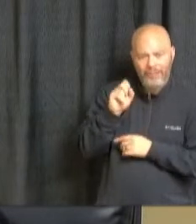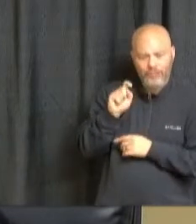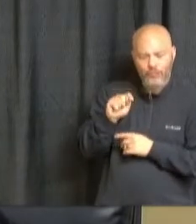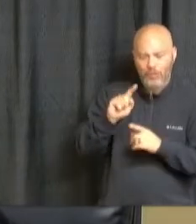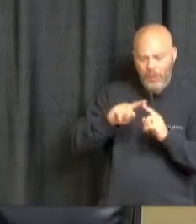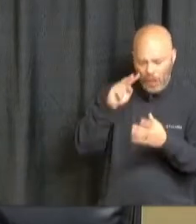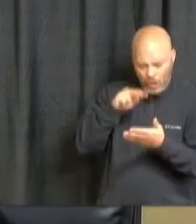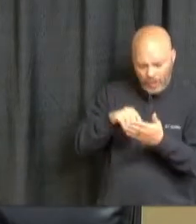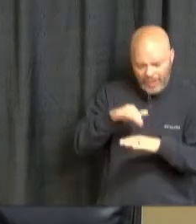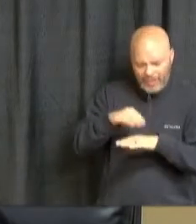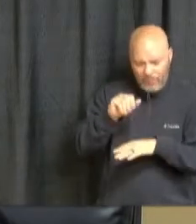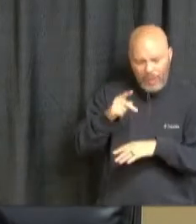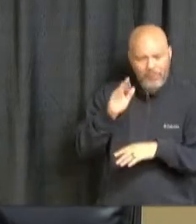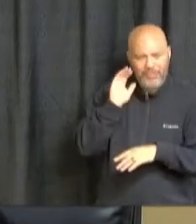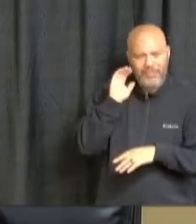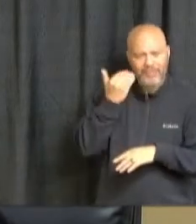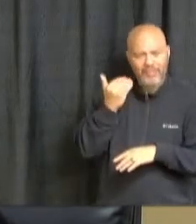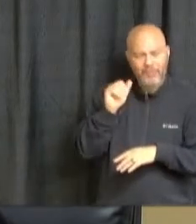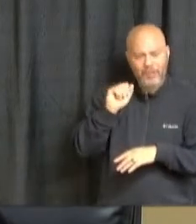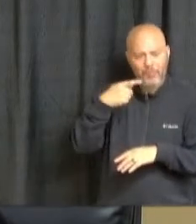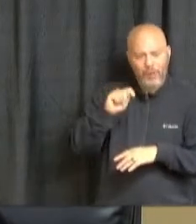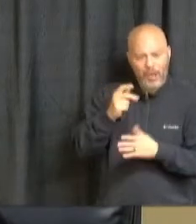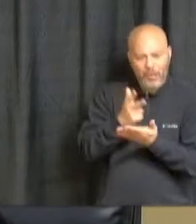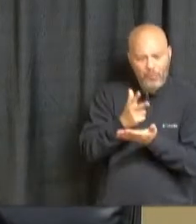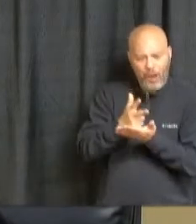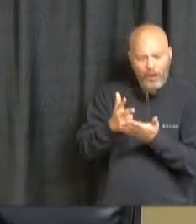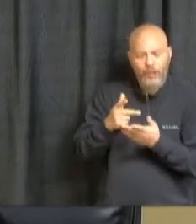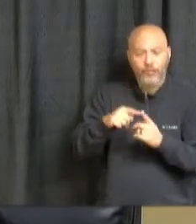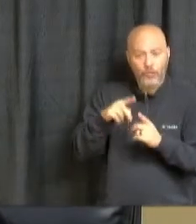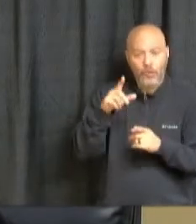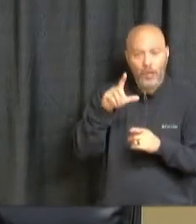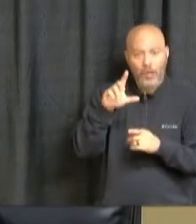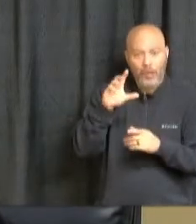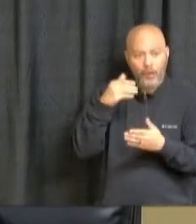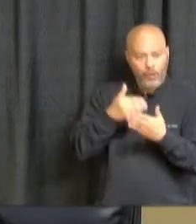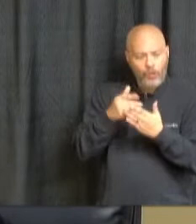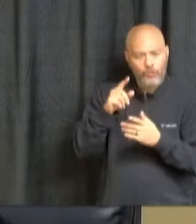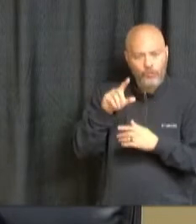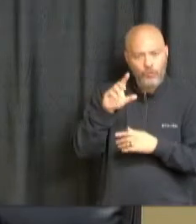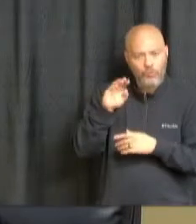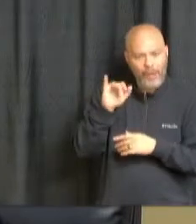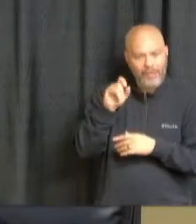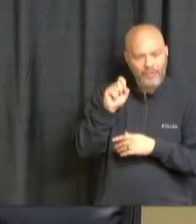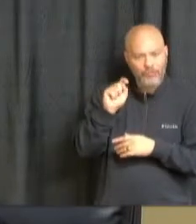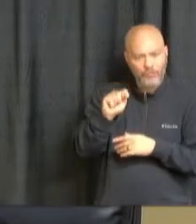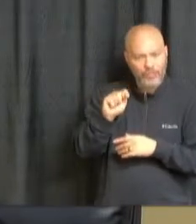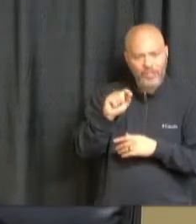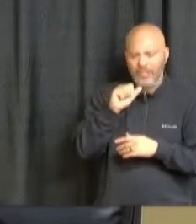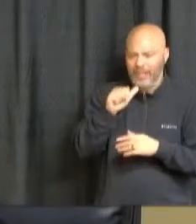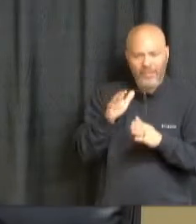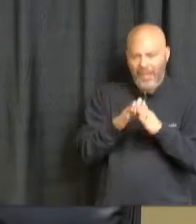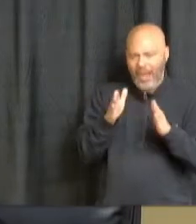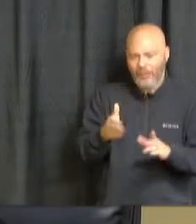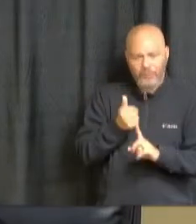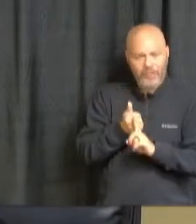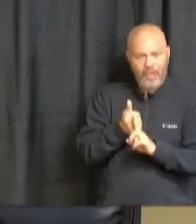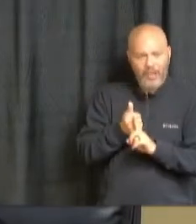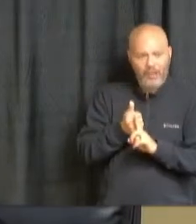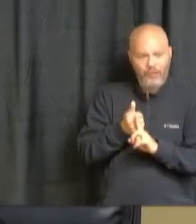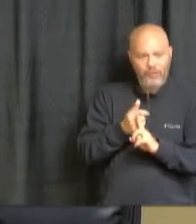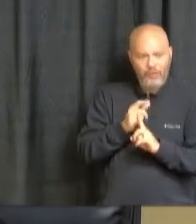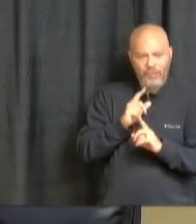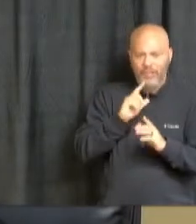the map, it seems to me that the parking lot would be closer to Madison Street. Am I correct? not the houses. They won't